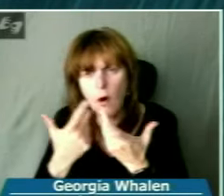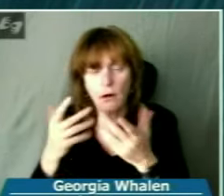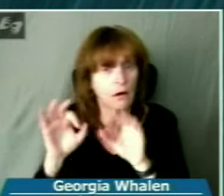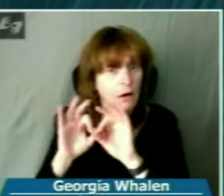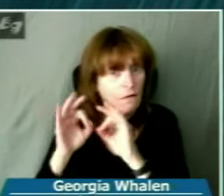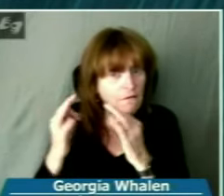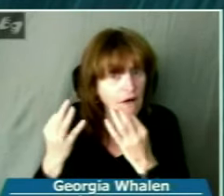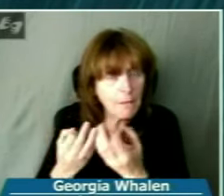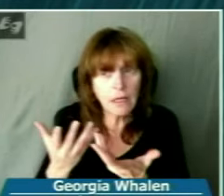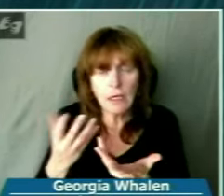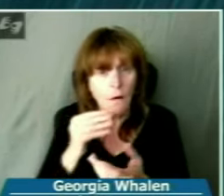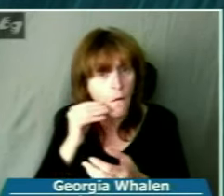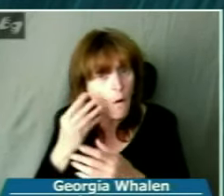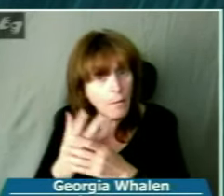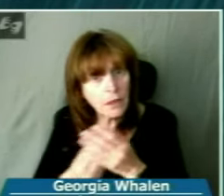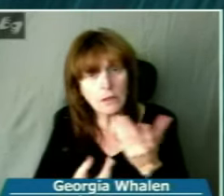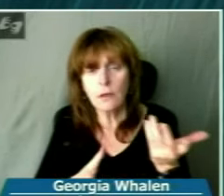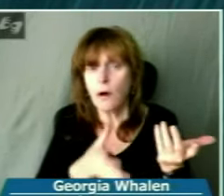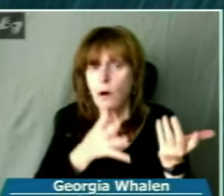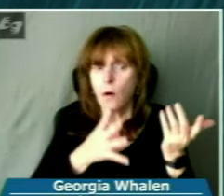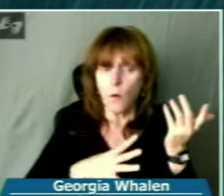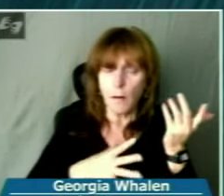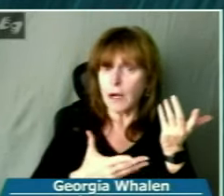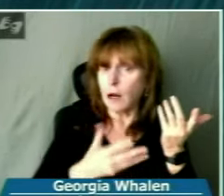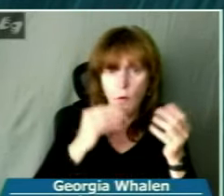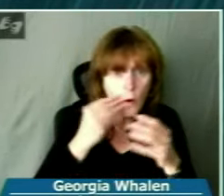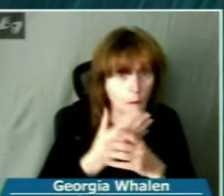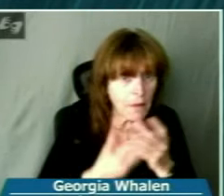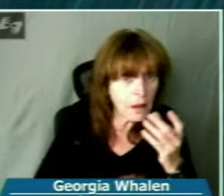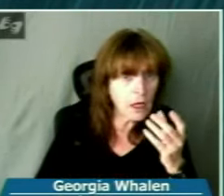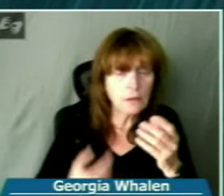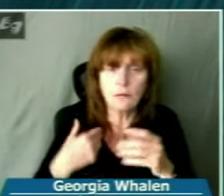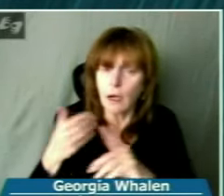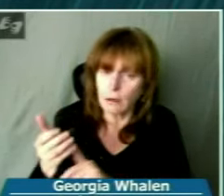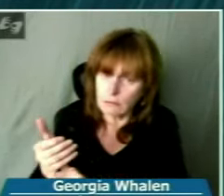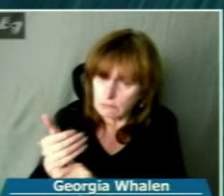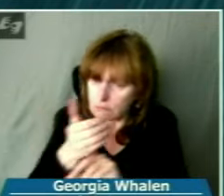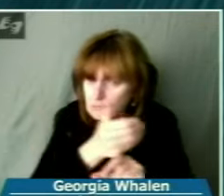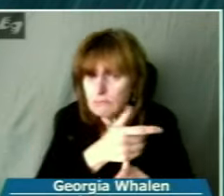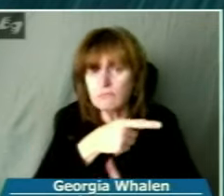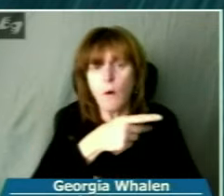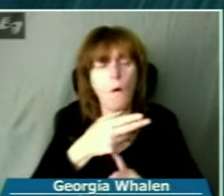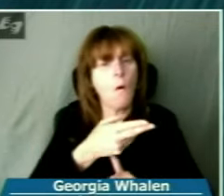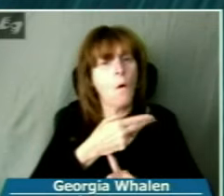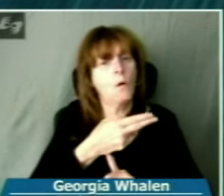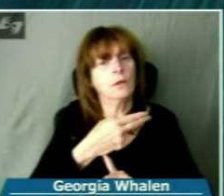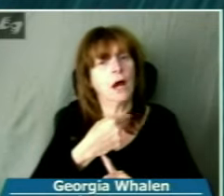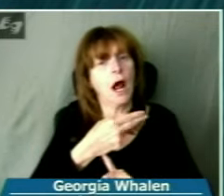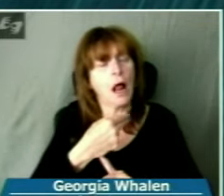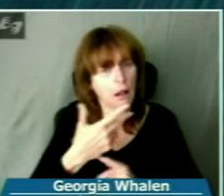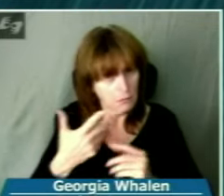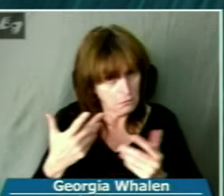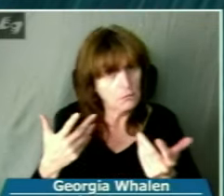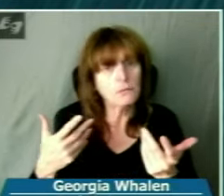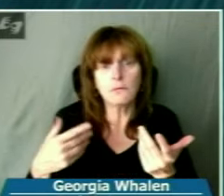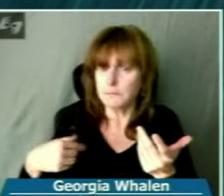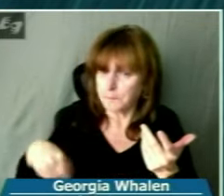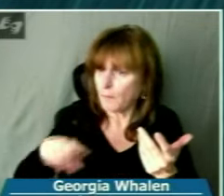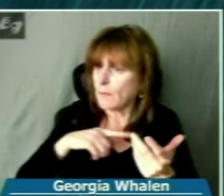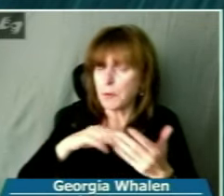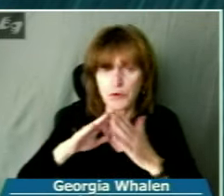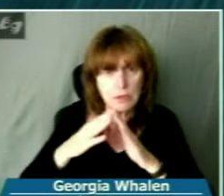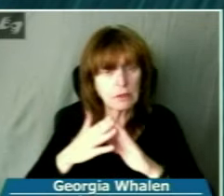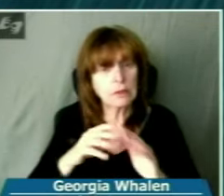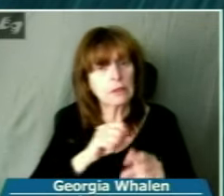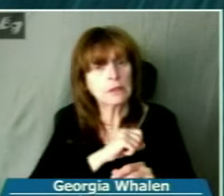and women in overflow in hotels throughout the community. So we have city staff and other partner staff that